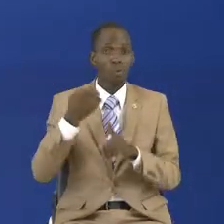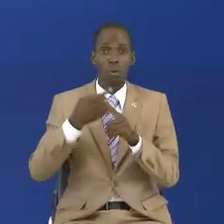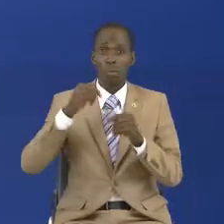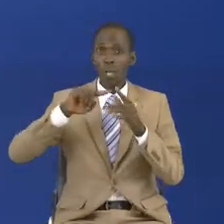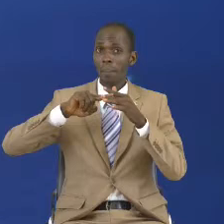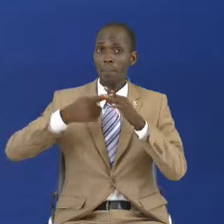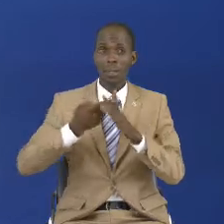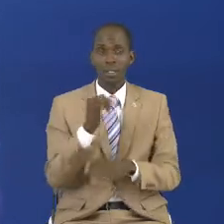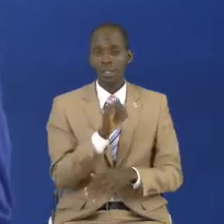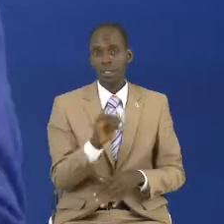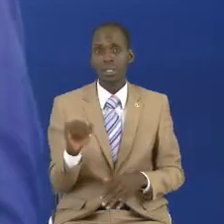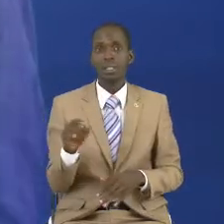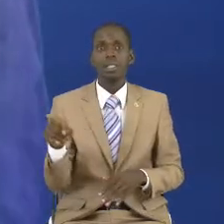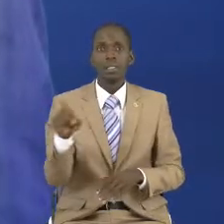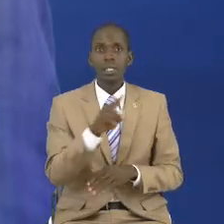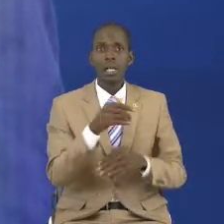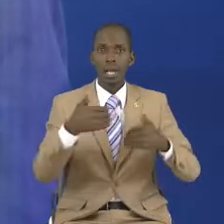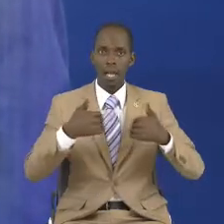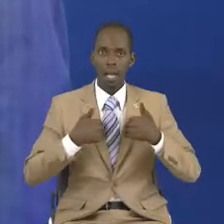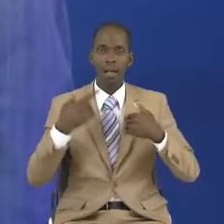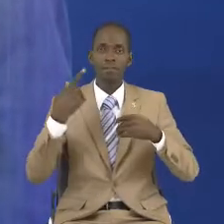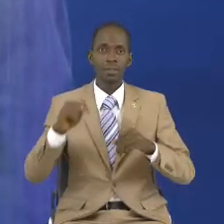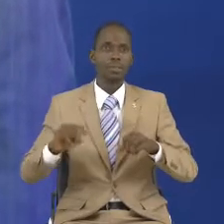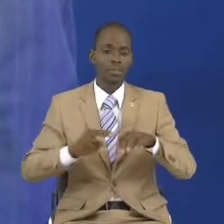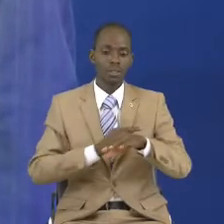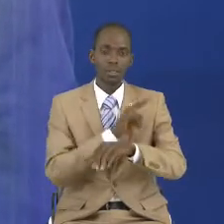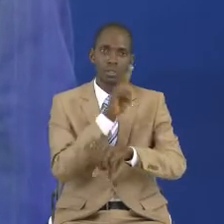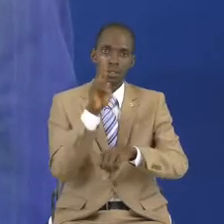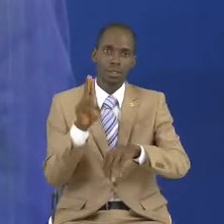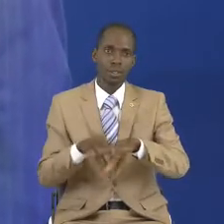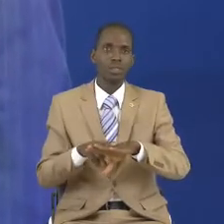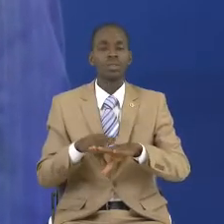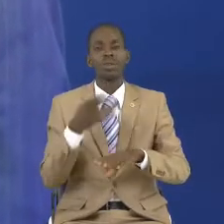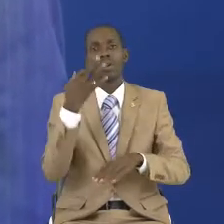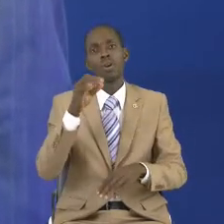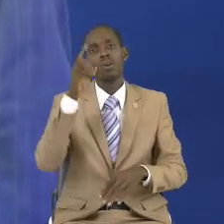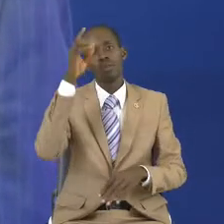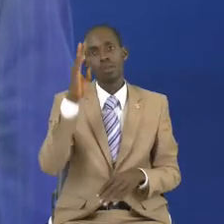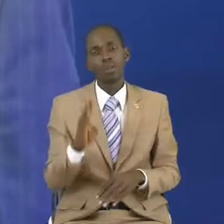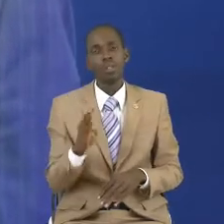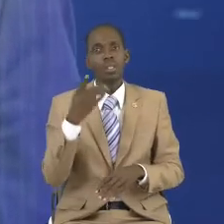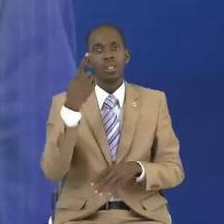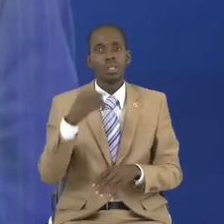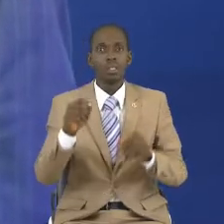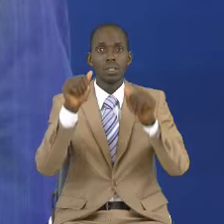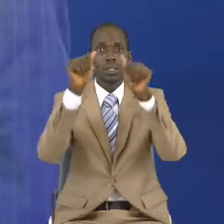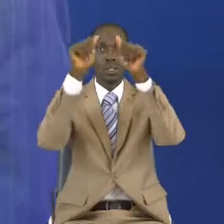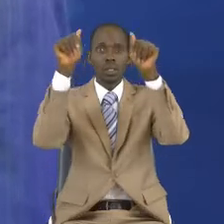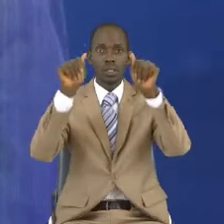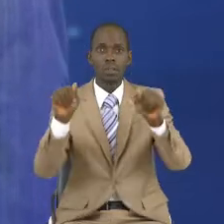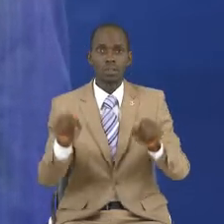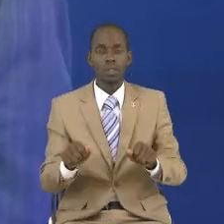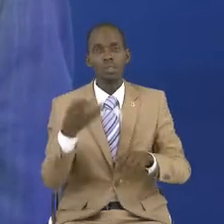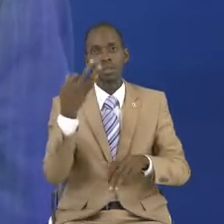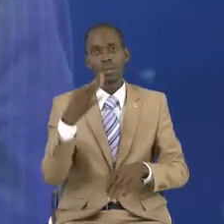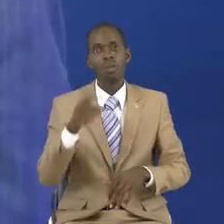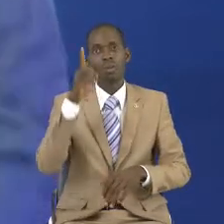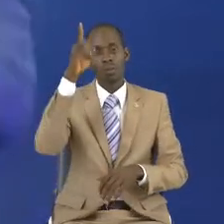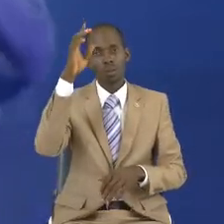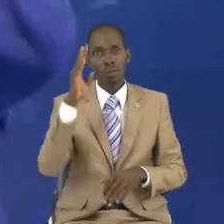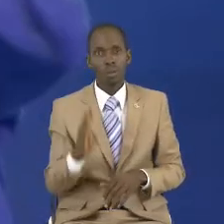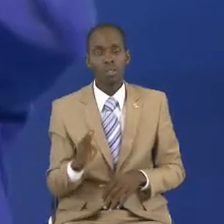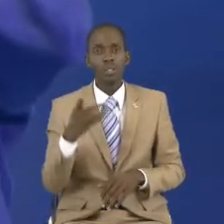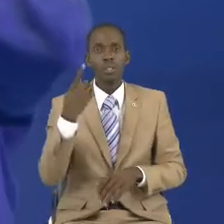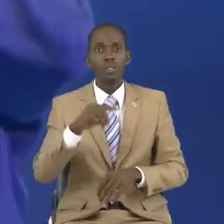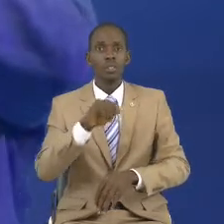are the nature of god the image of god the authority